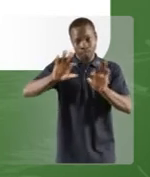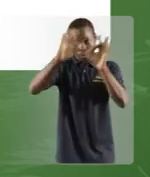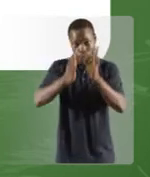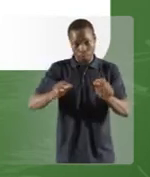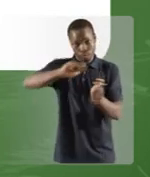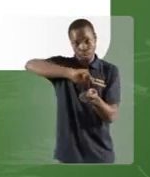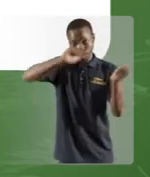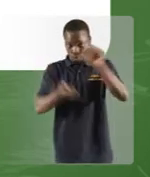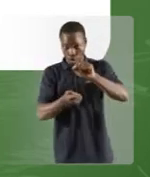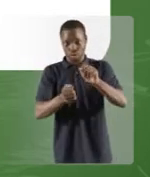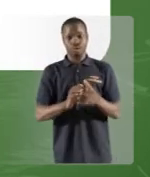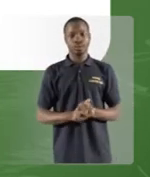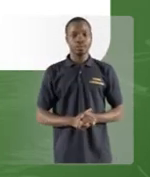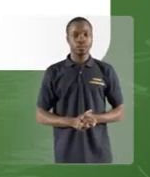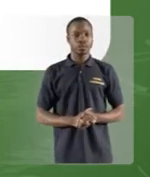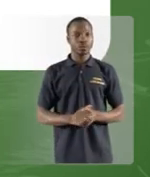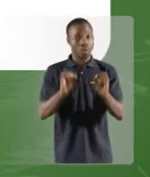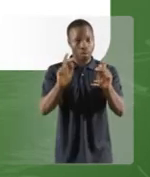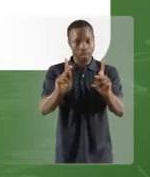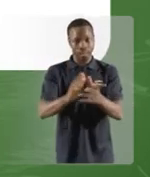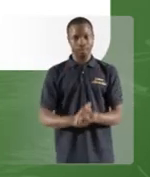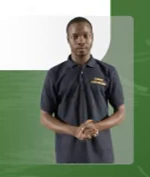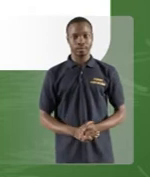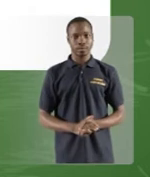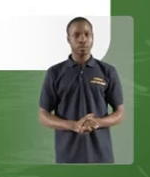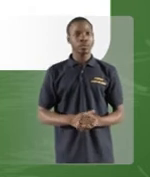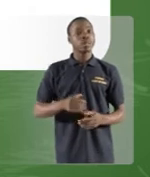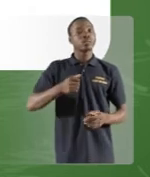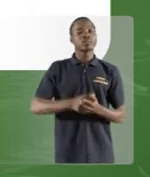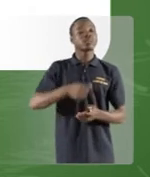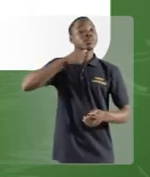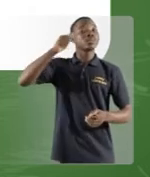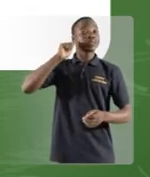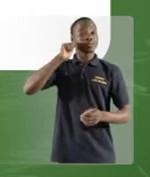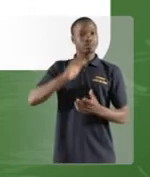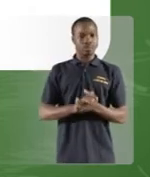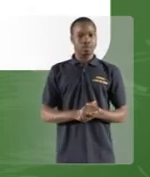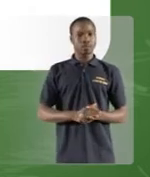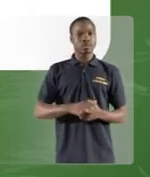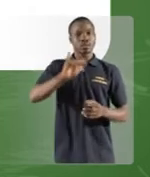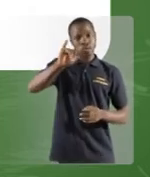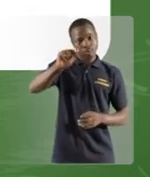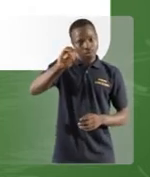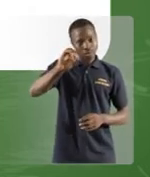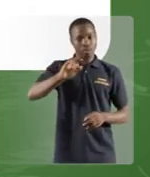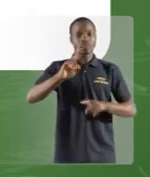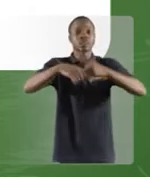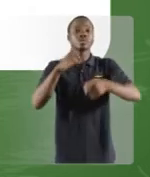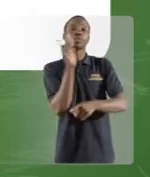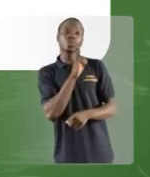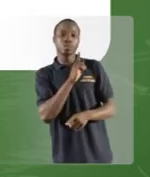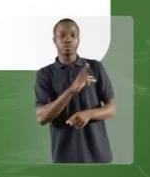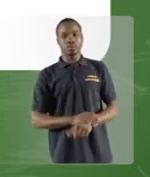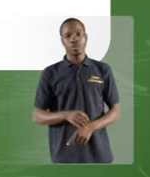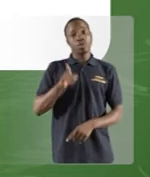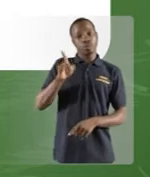go. Okay? Where did Yao go yesterday? Okay? Where did he go? He went to his